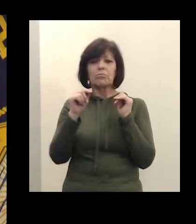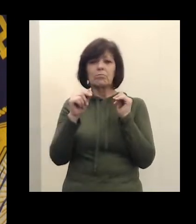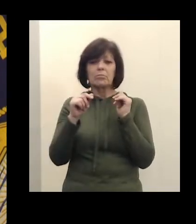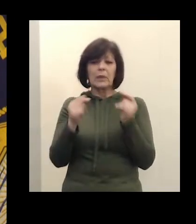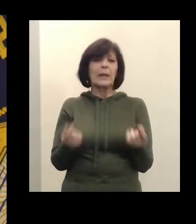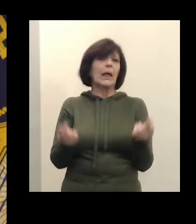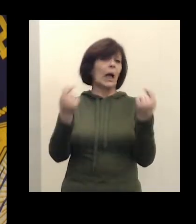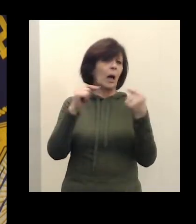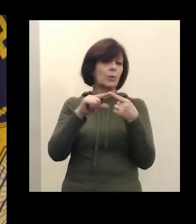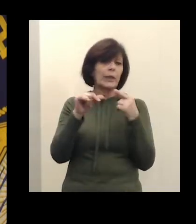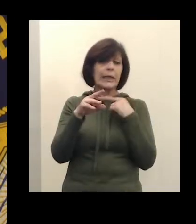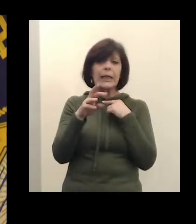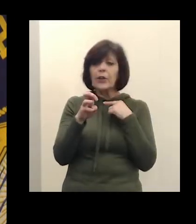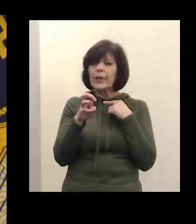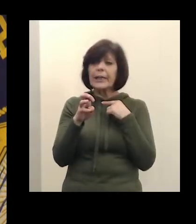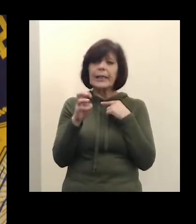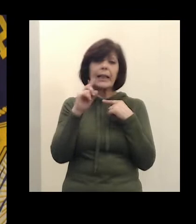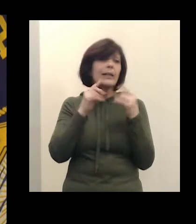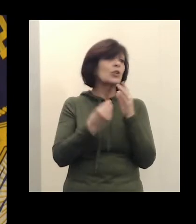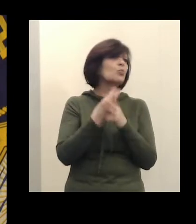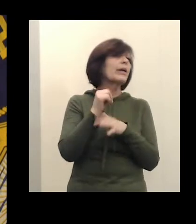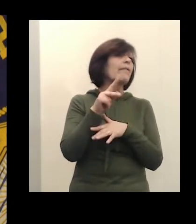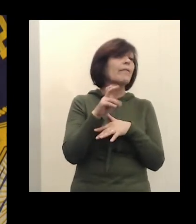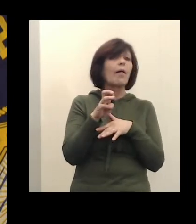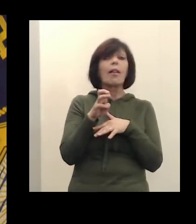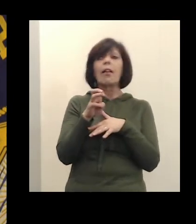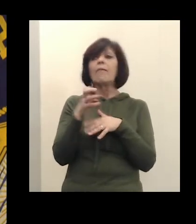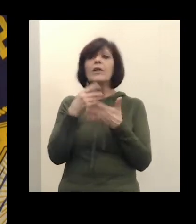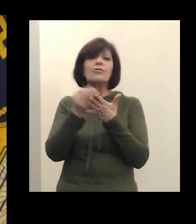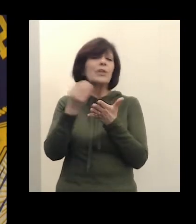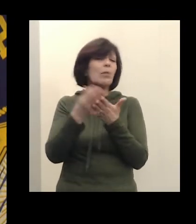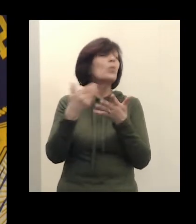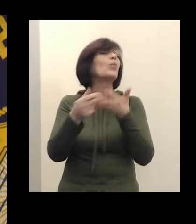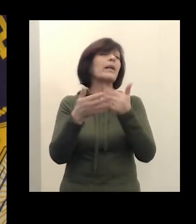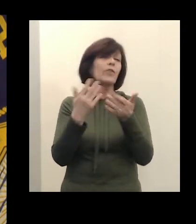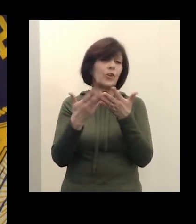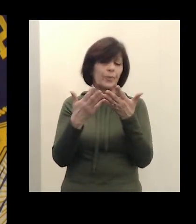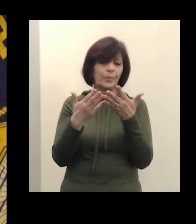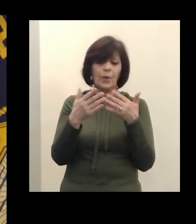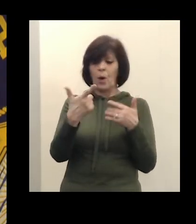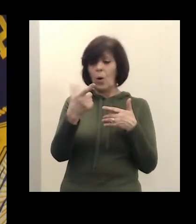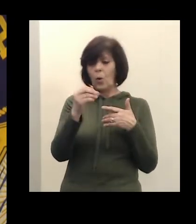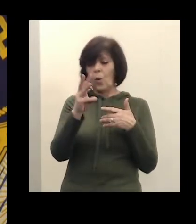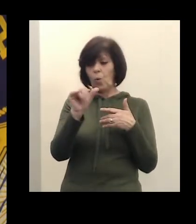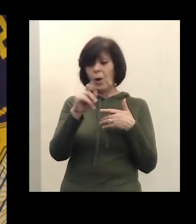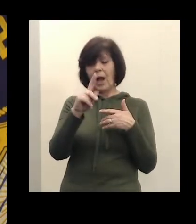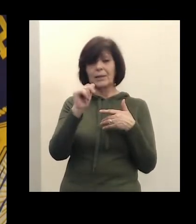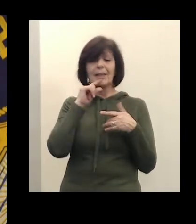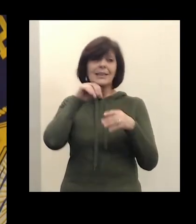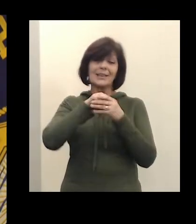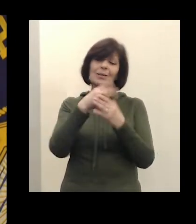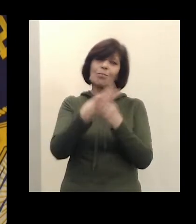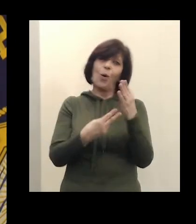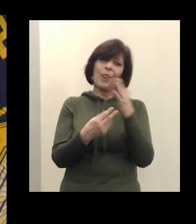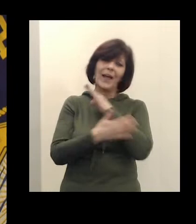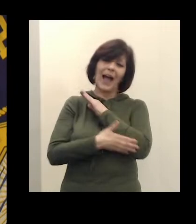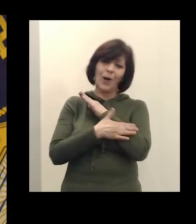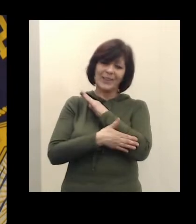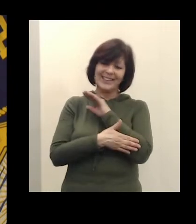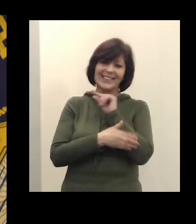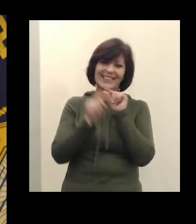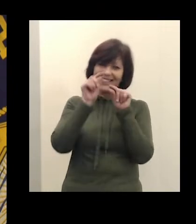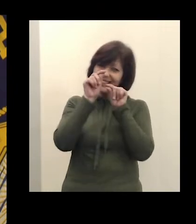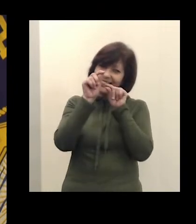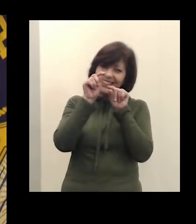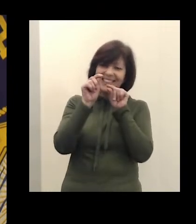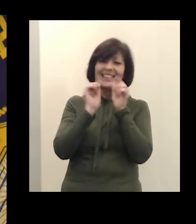like whether they're coming to Springville or Gowanda to do some shopping. And Gowanda is actually in both counties. It's in Cattaraugus and Erie